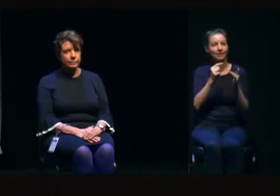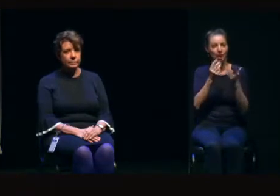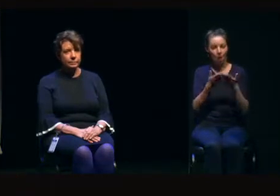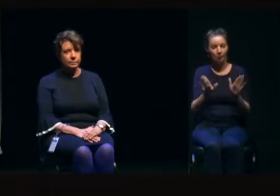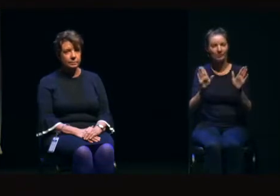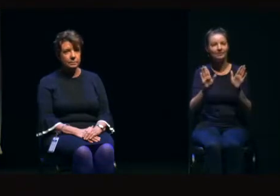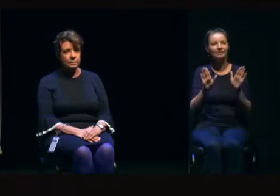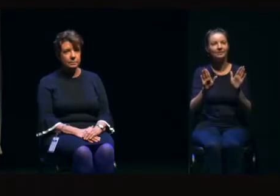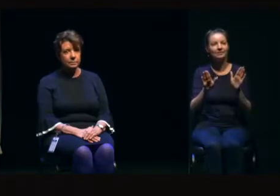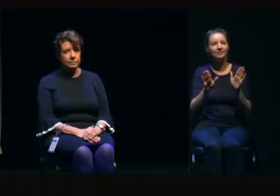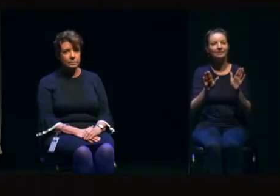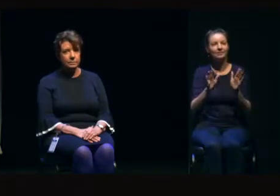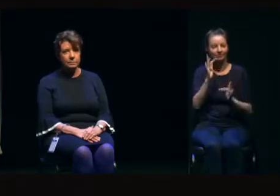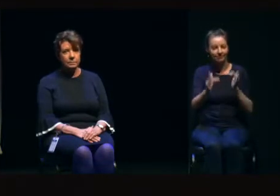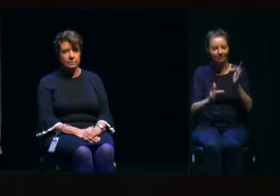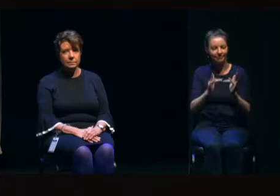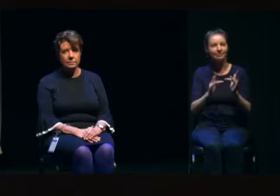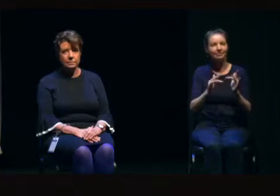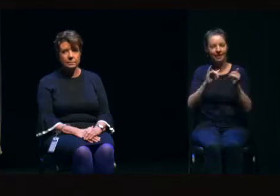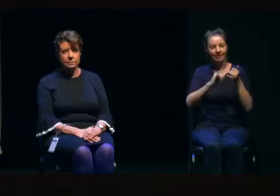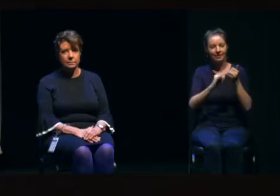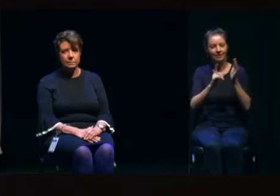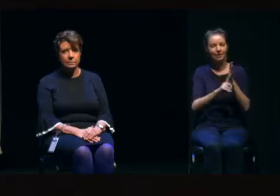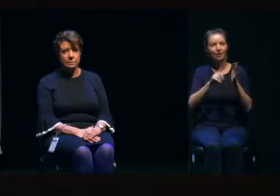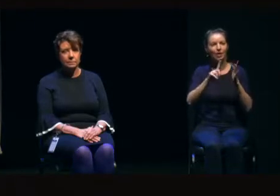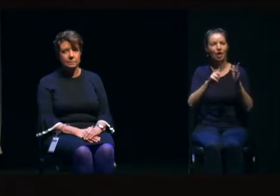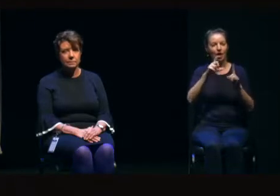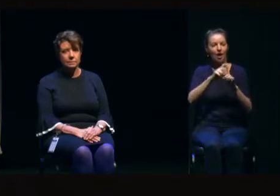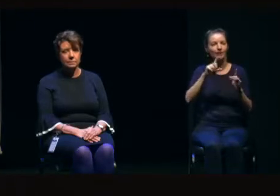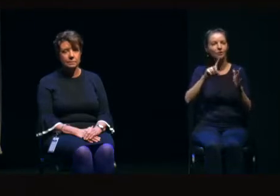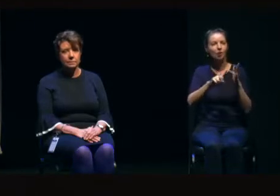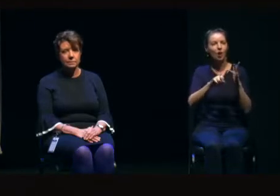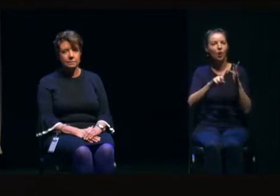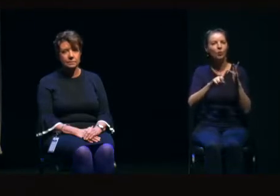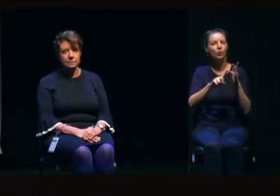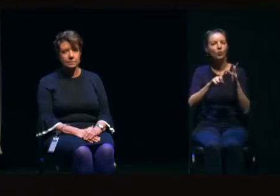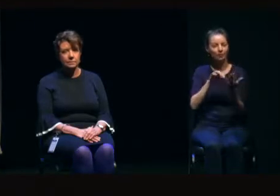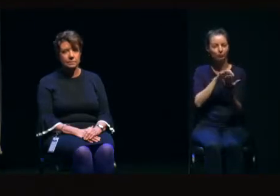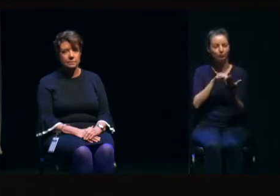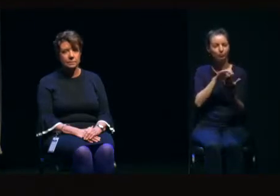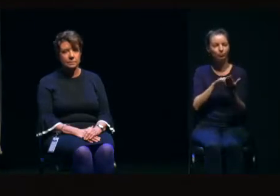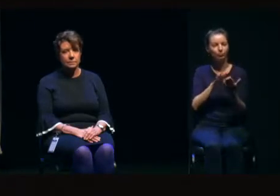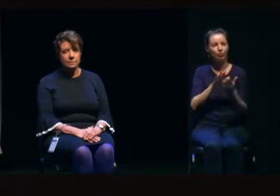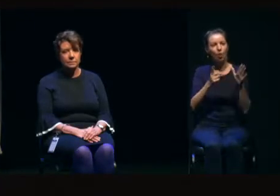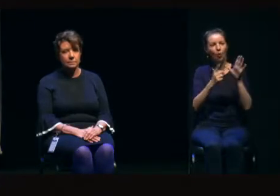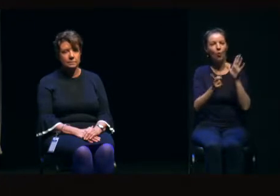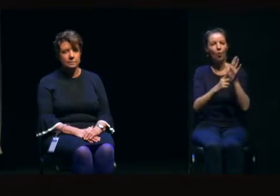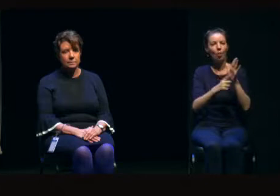go to Slido, slido.do, type in the event code All About Women, select the